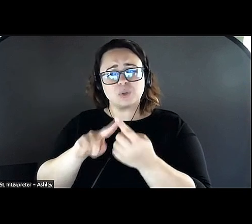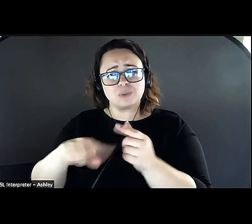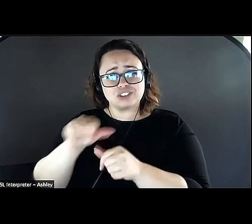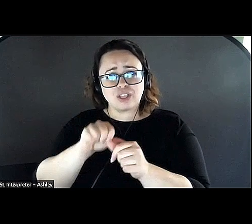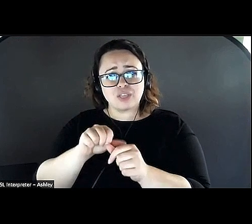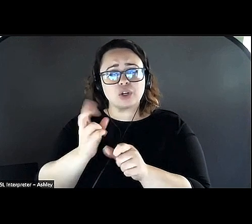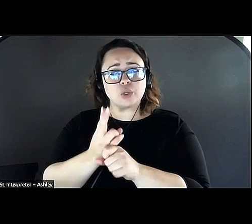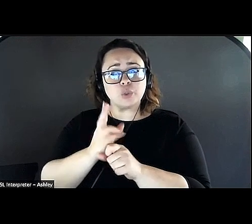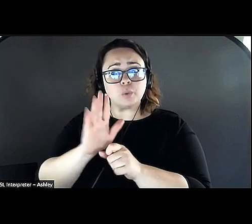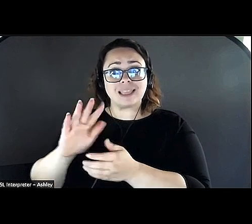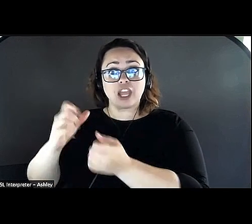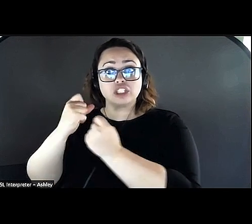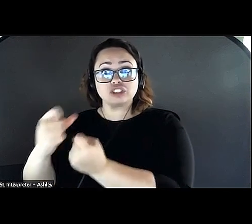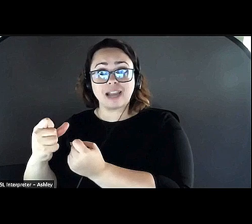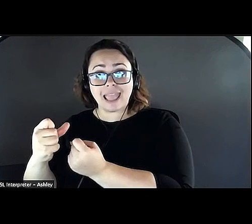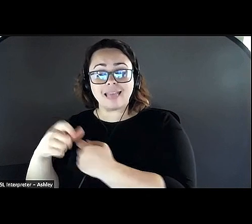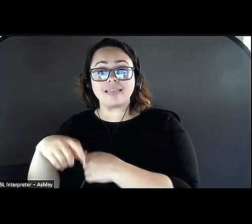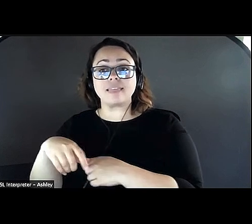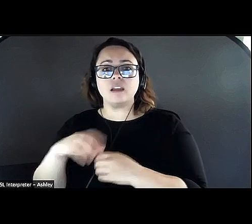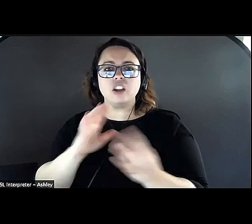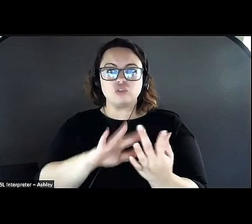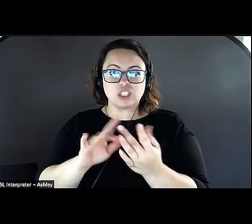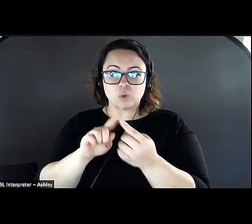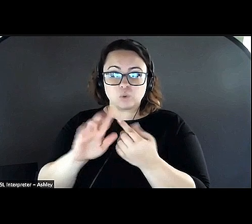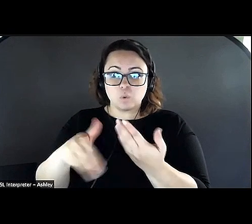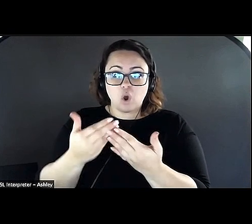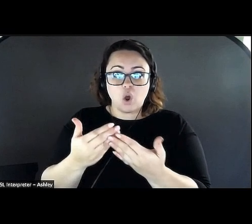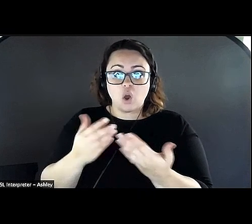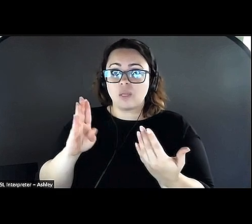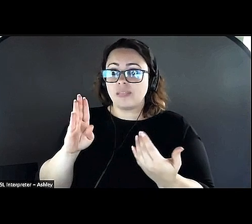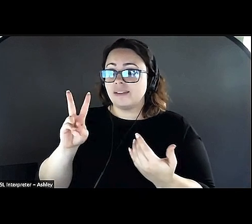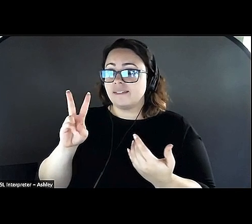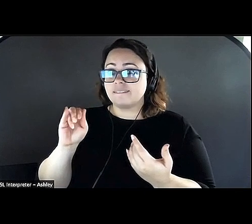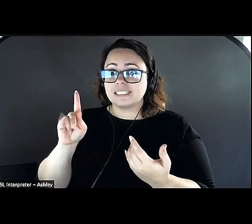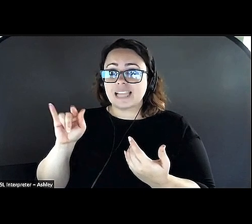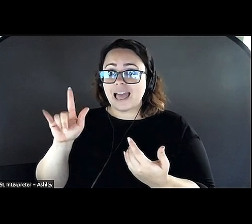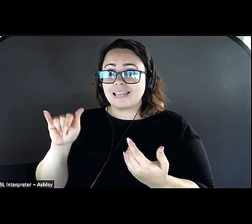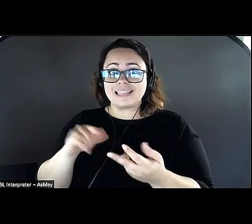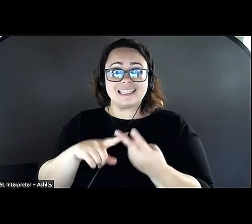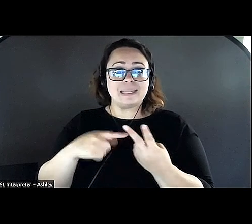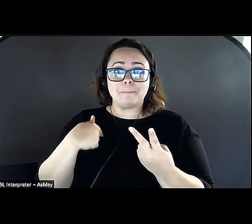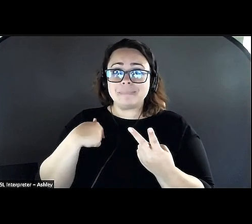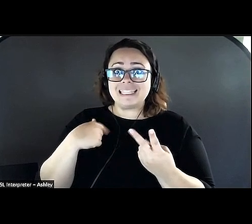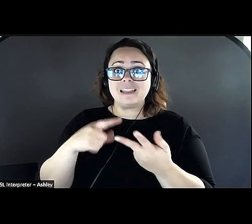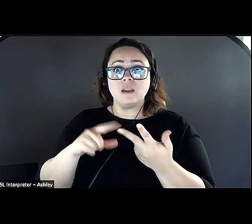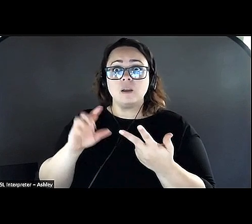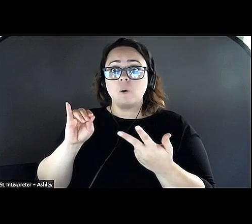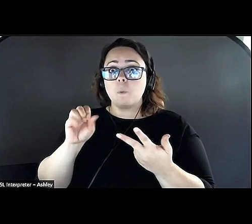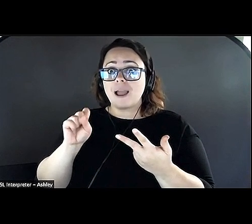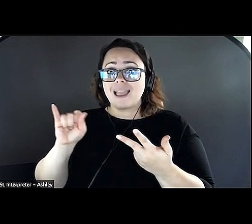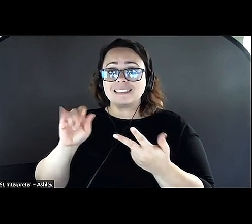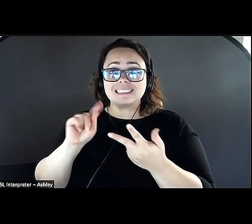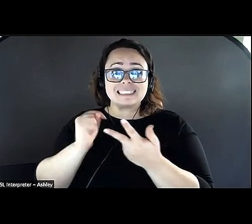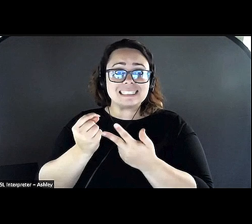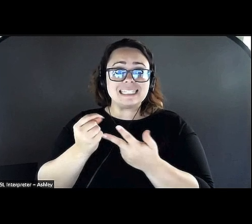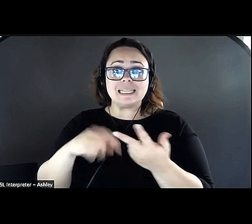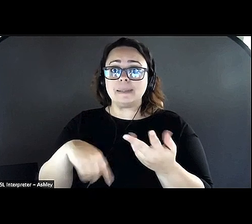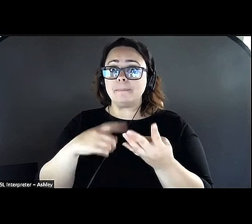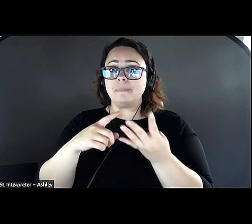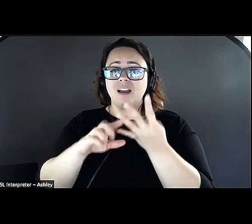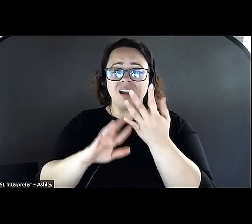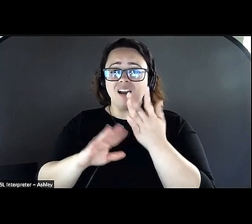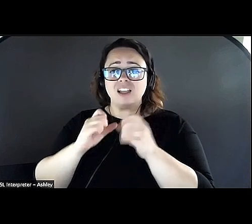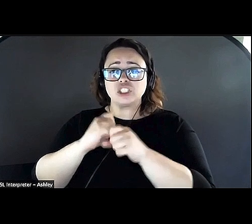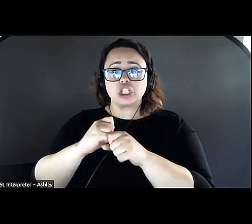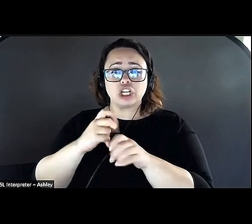other's strengths, reach out to all of us, Vitaly, me, the greater OIS team, your coaches, and other security professionals around the